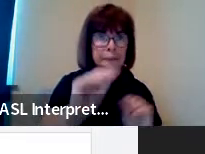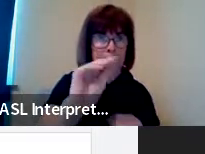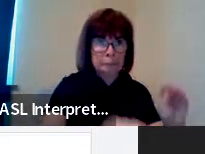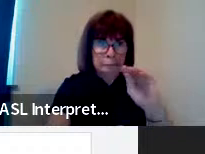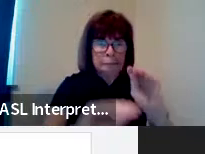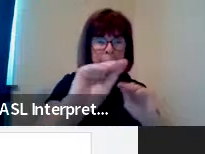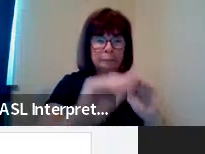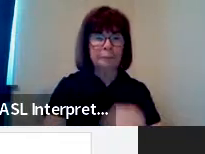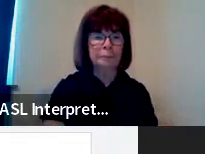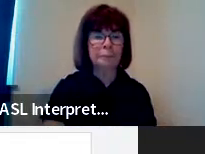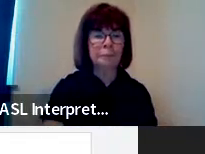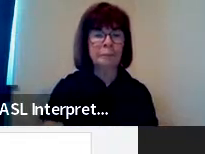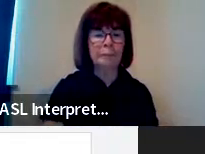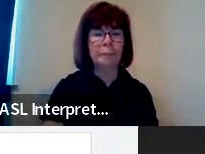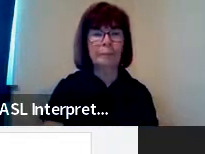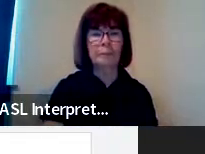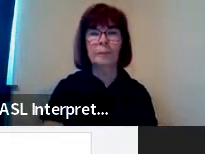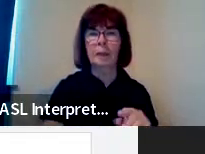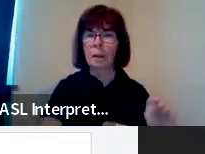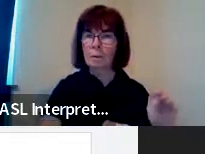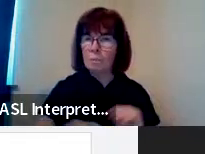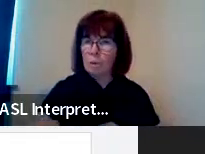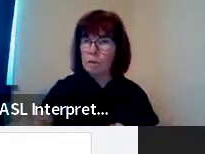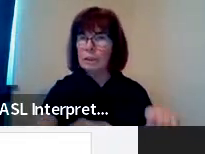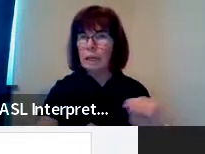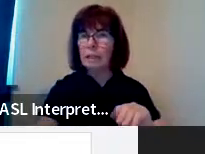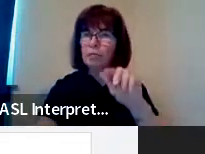On the ground mobilization.